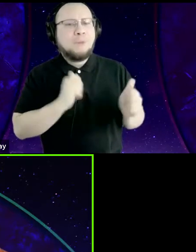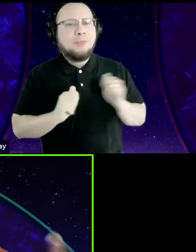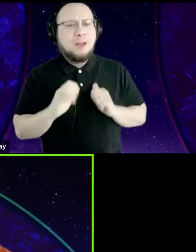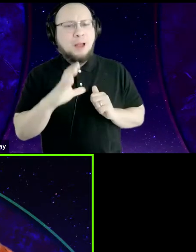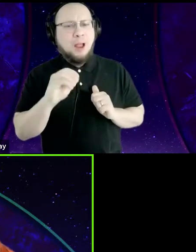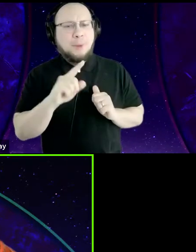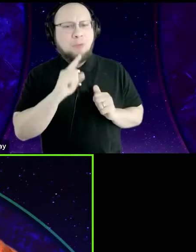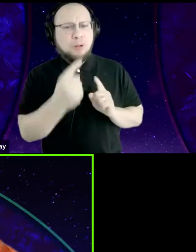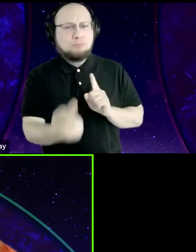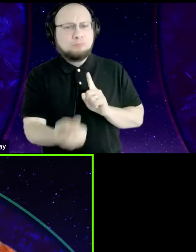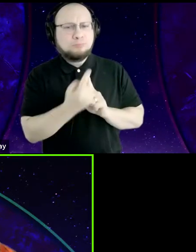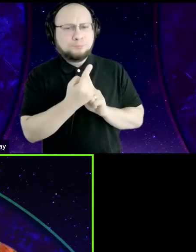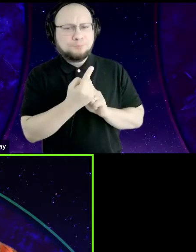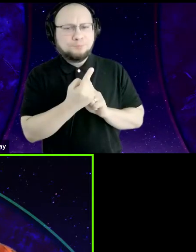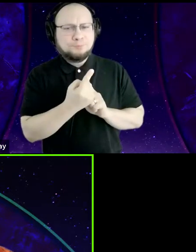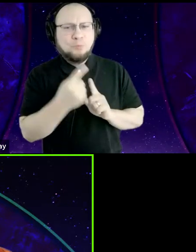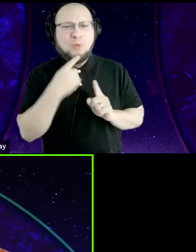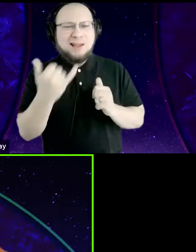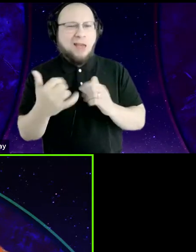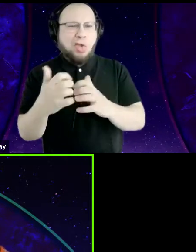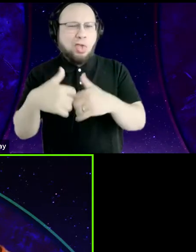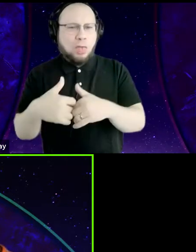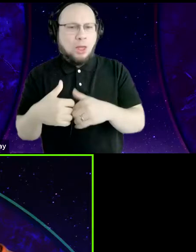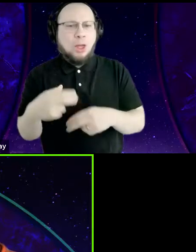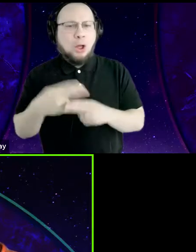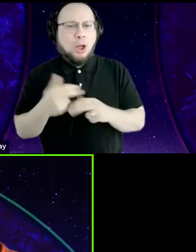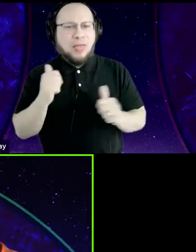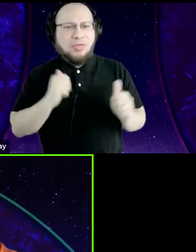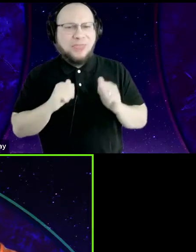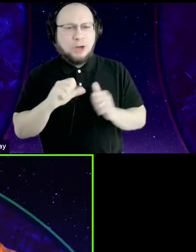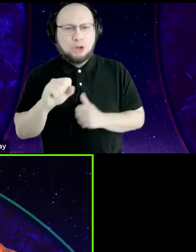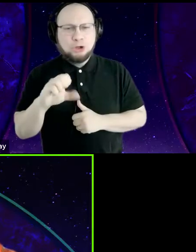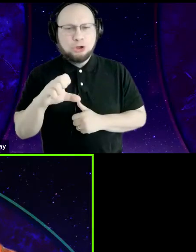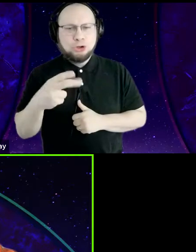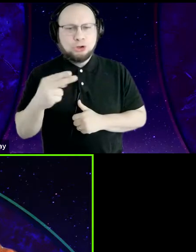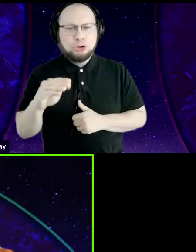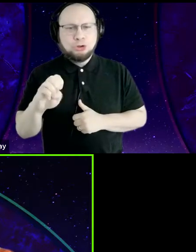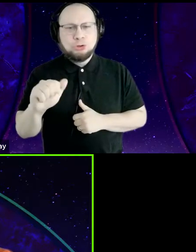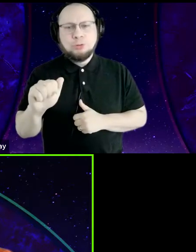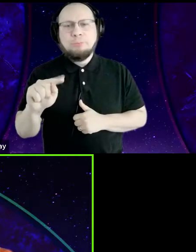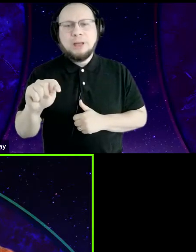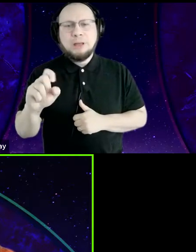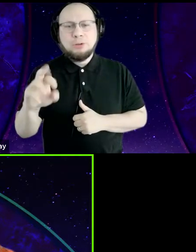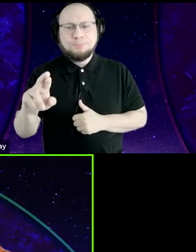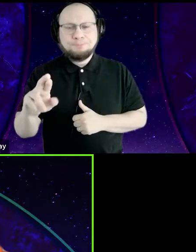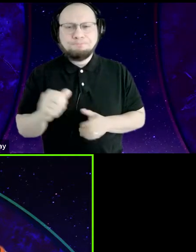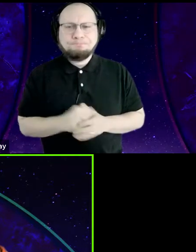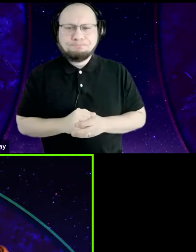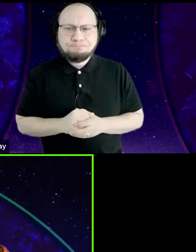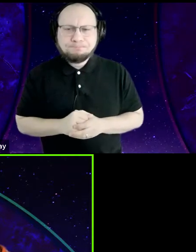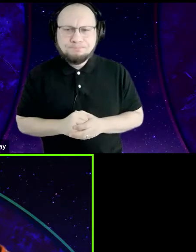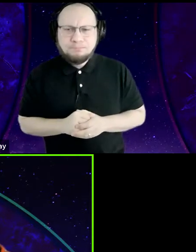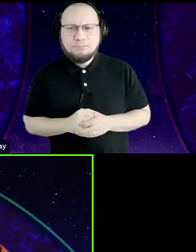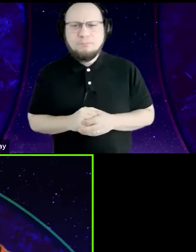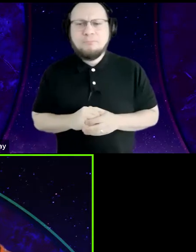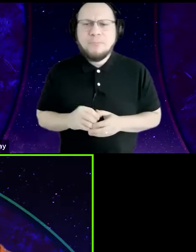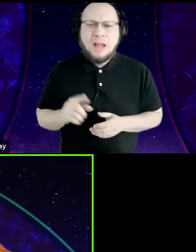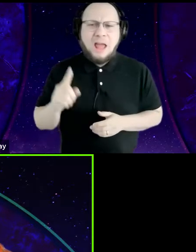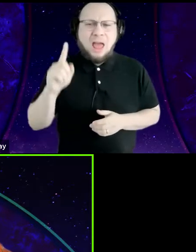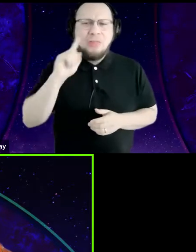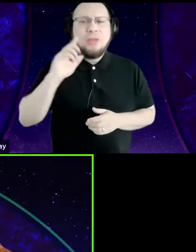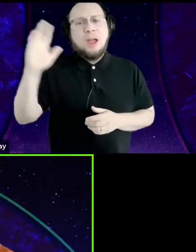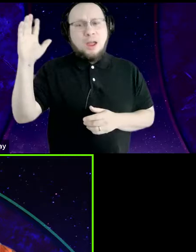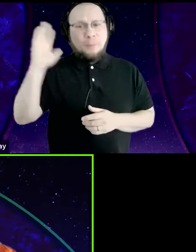is, now defunct, called Theater Schmieder. And it was, I think, earlier on in the let's diversify